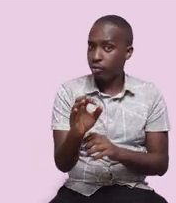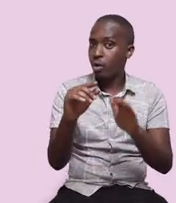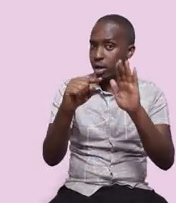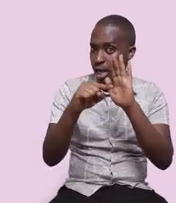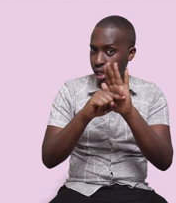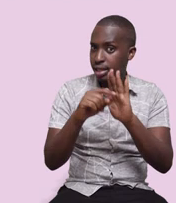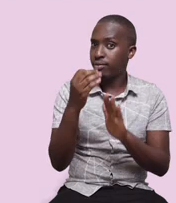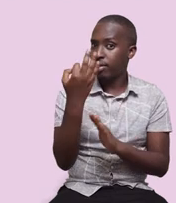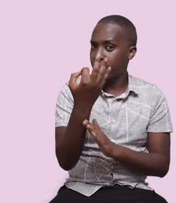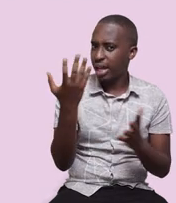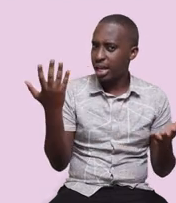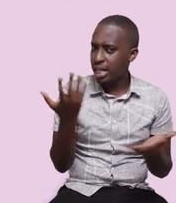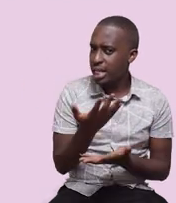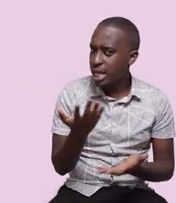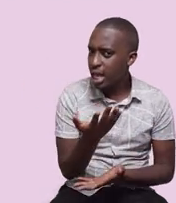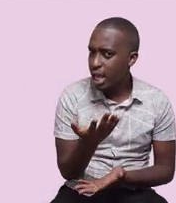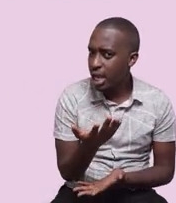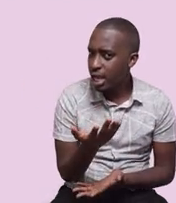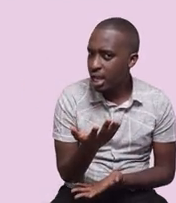negative 3 is?